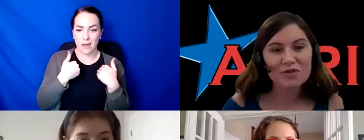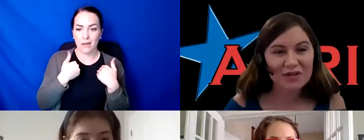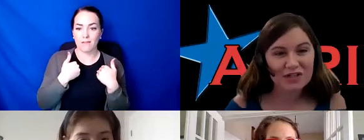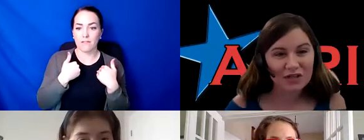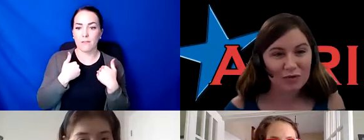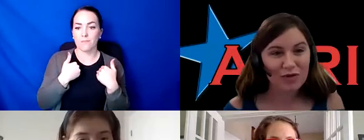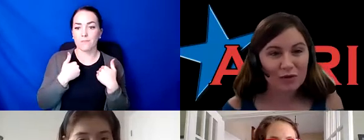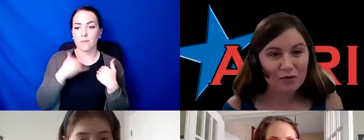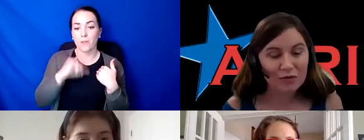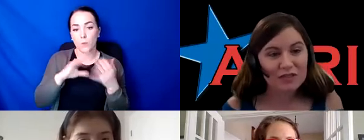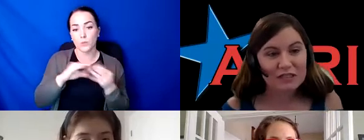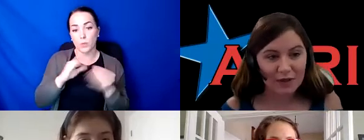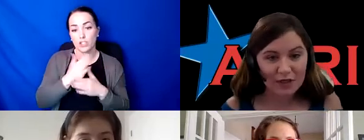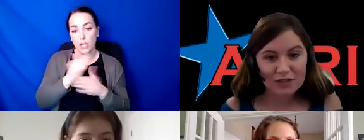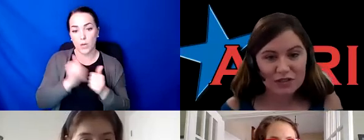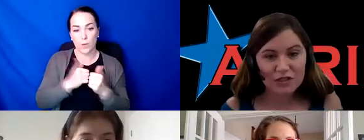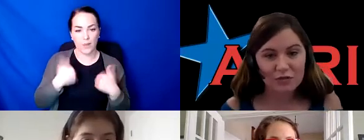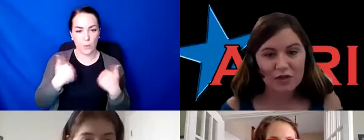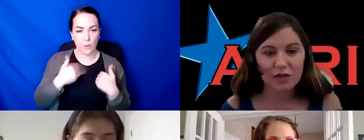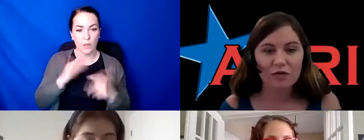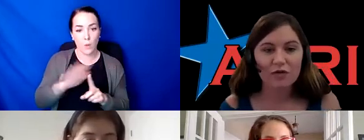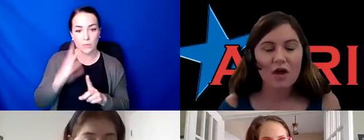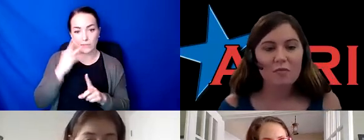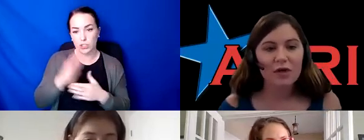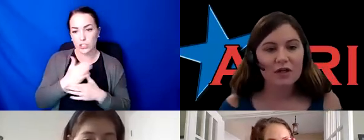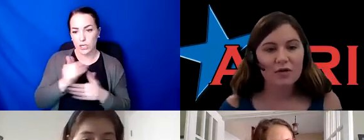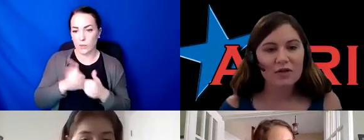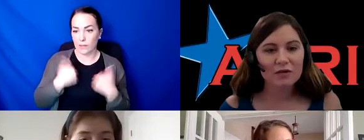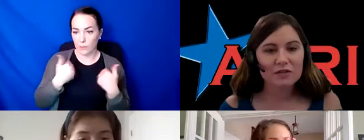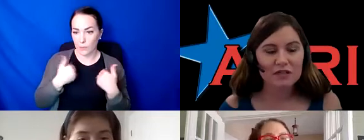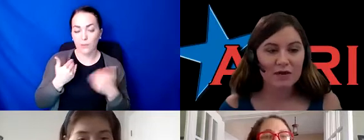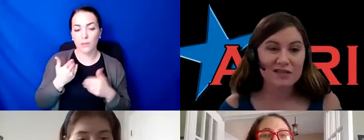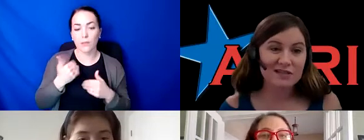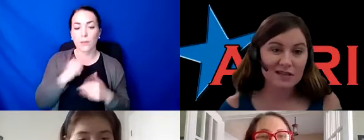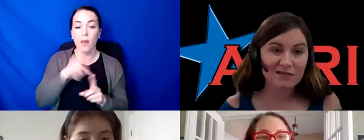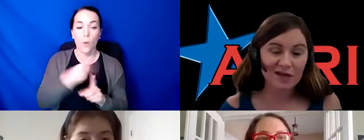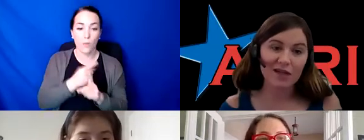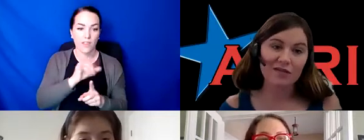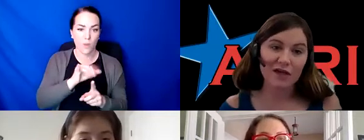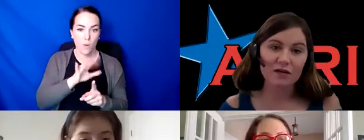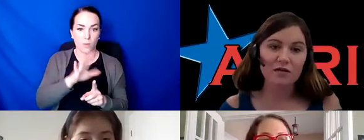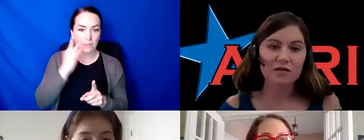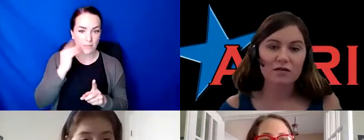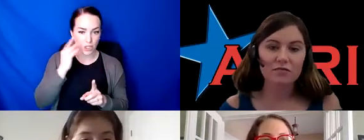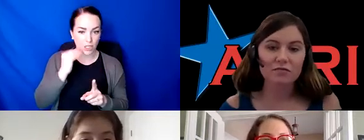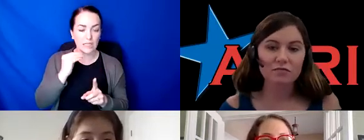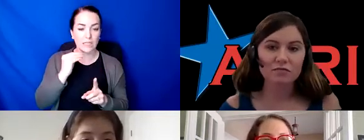those stories shared with youth, those experiences shared with youth, but not only those experiences and leave it in that